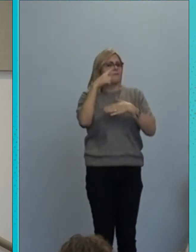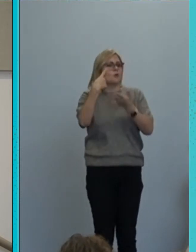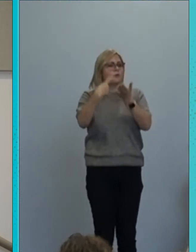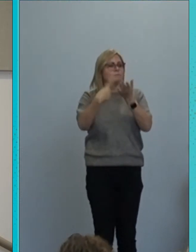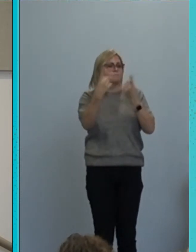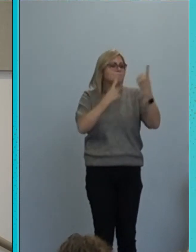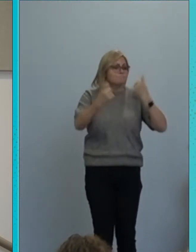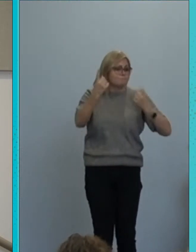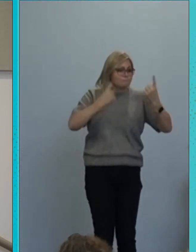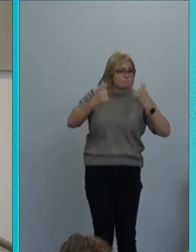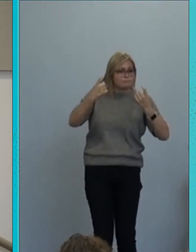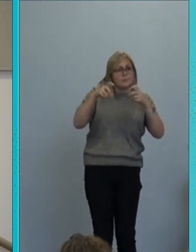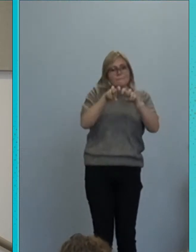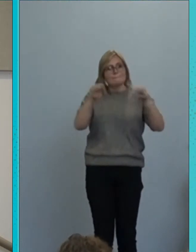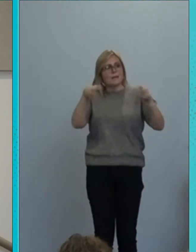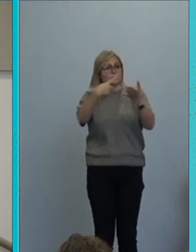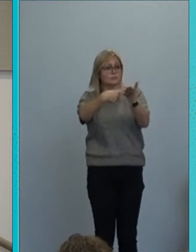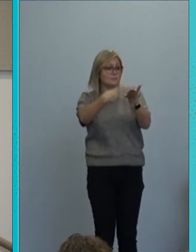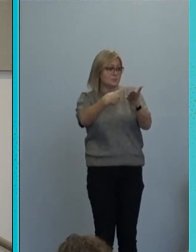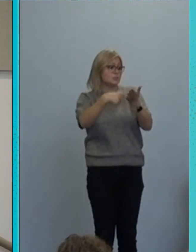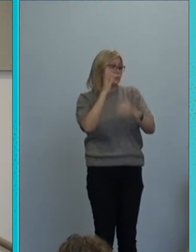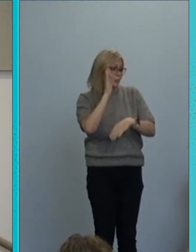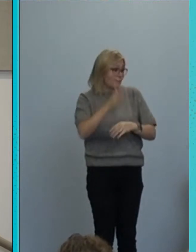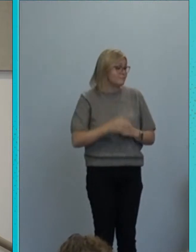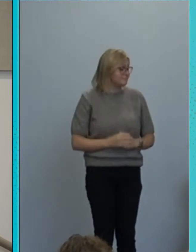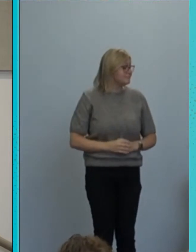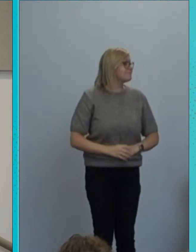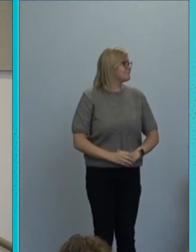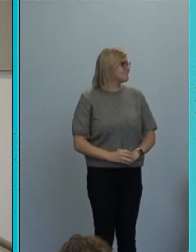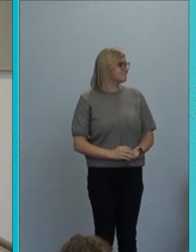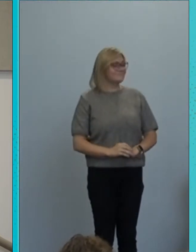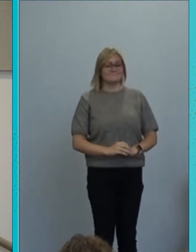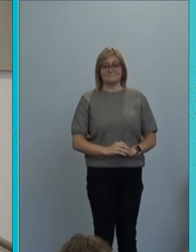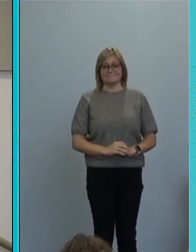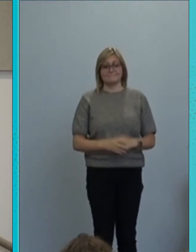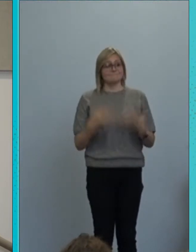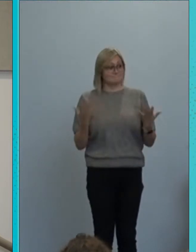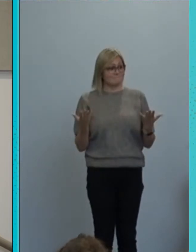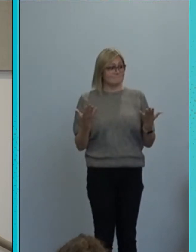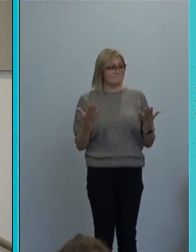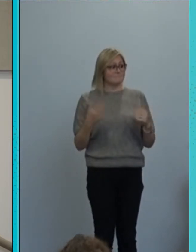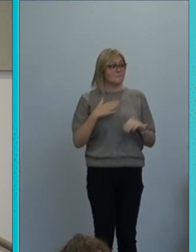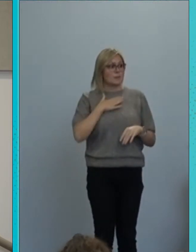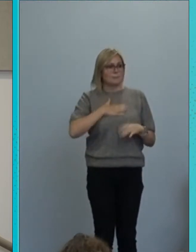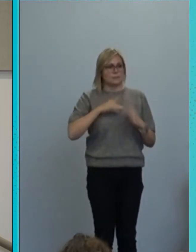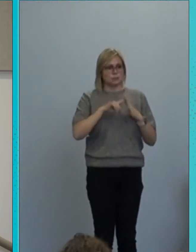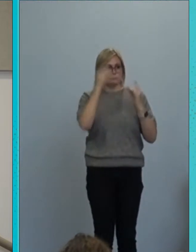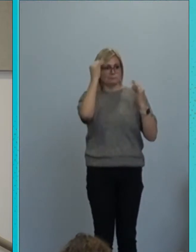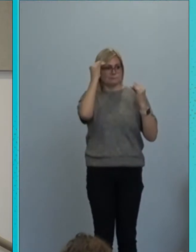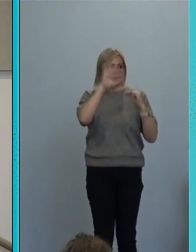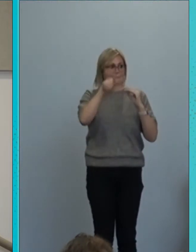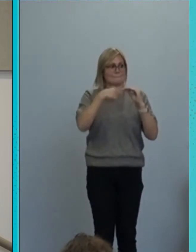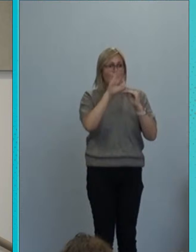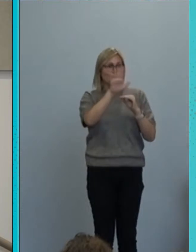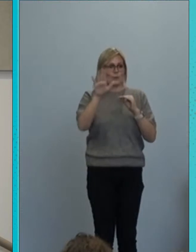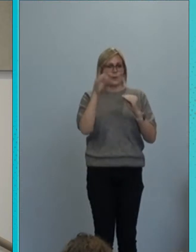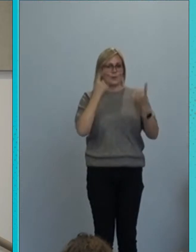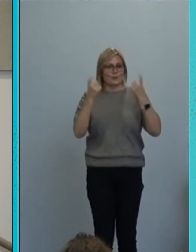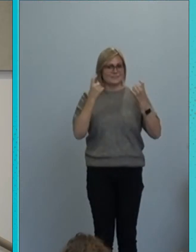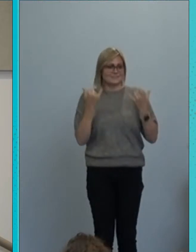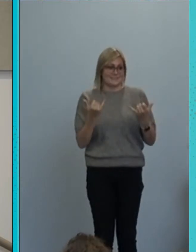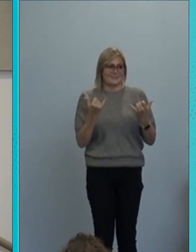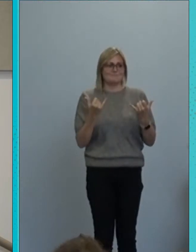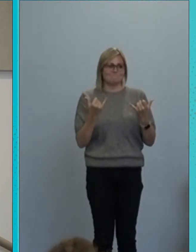a panel discussion. So everybody, please start thinking about those